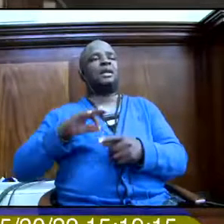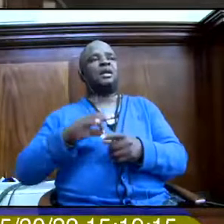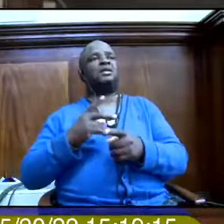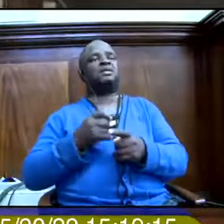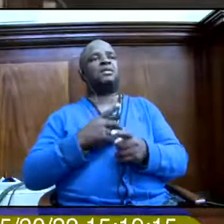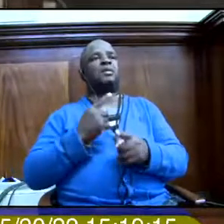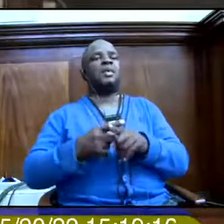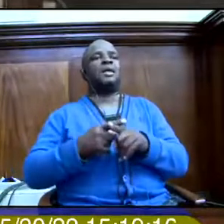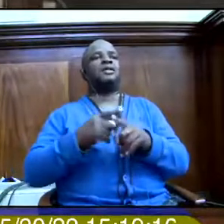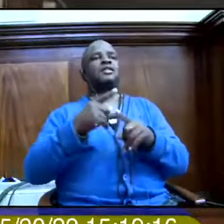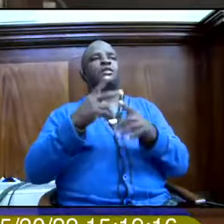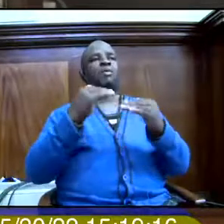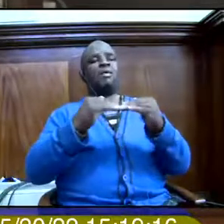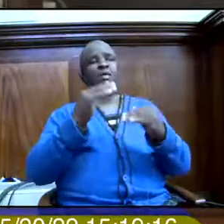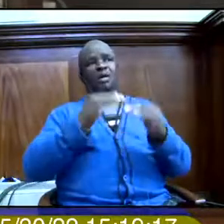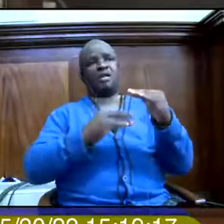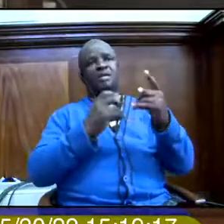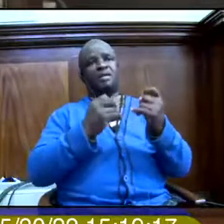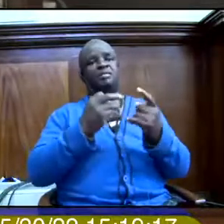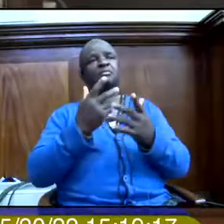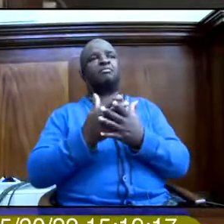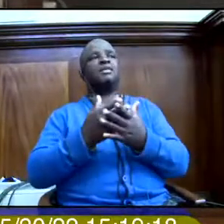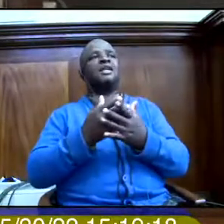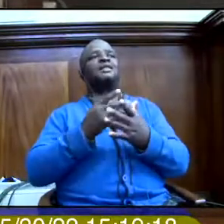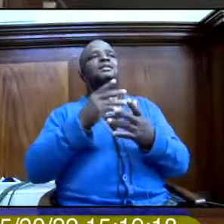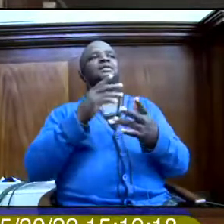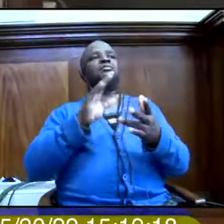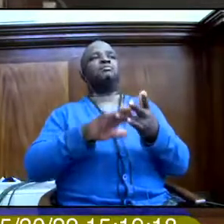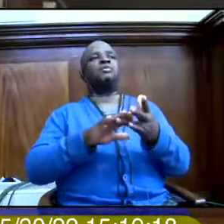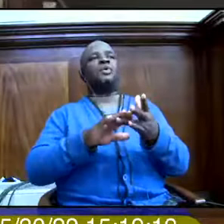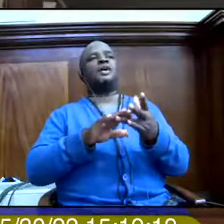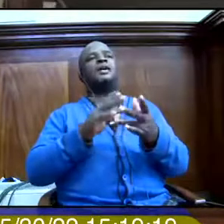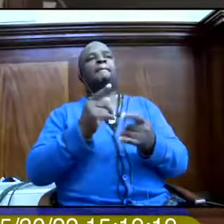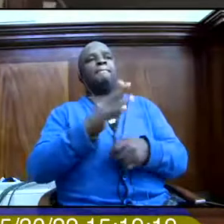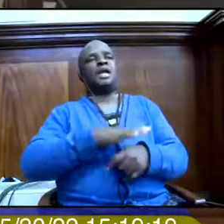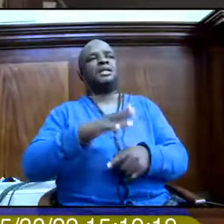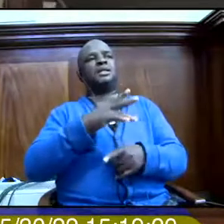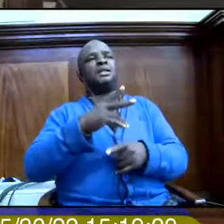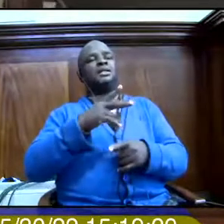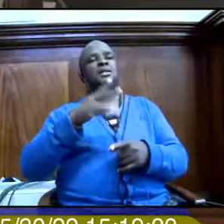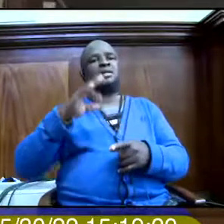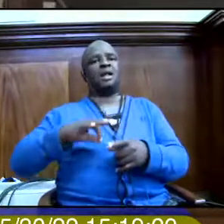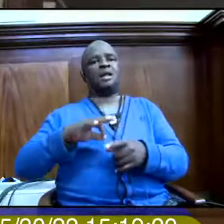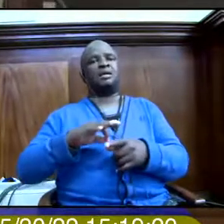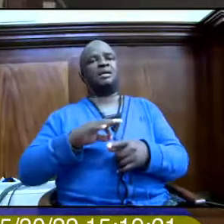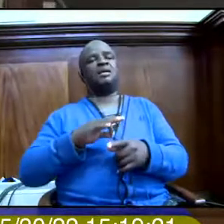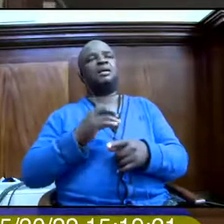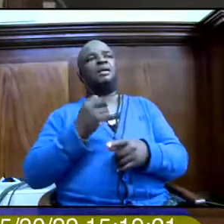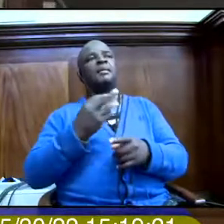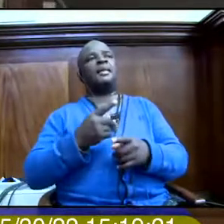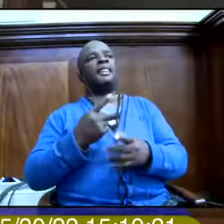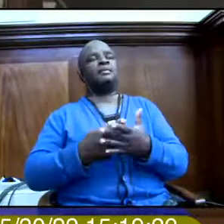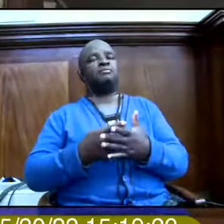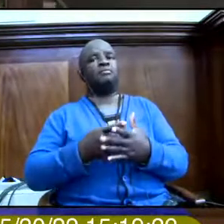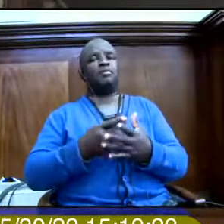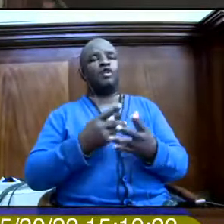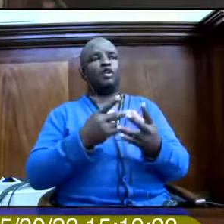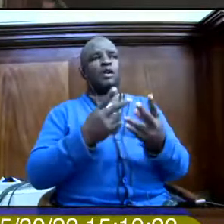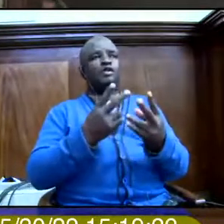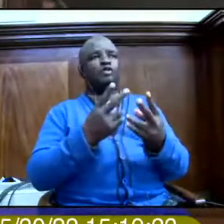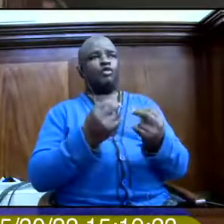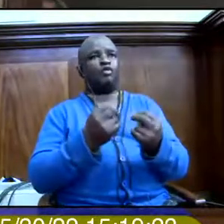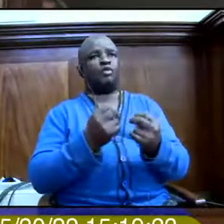inequalities including a generous basic income grant a renewed and enforced state